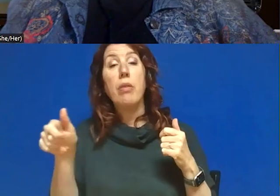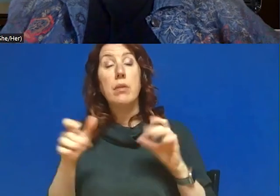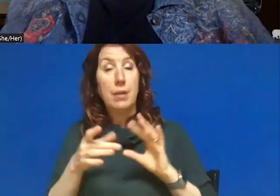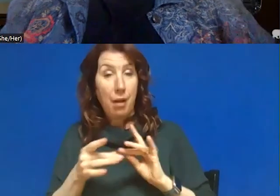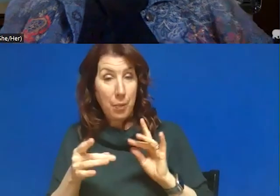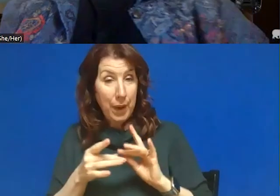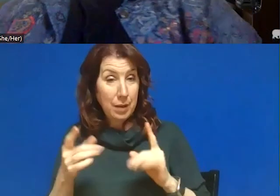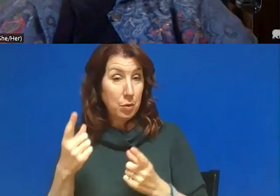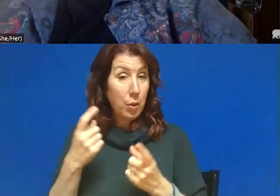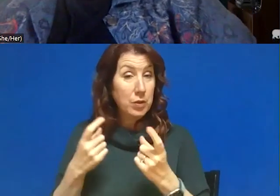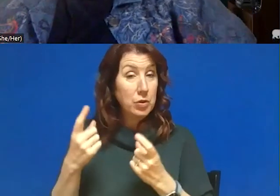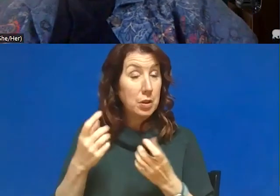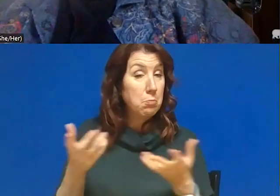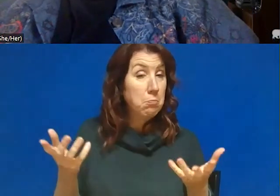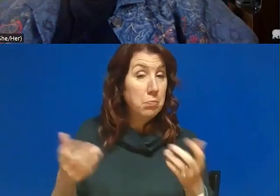has a question,